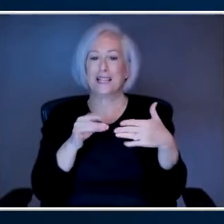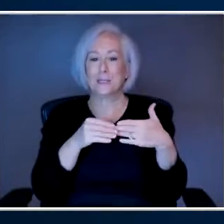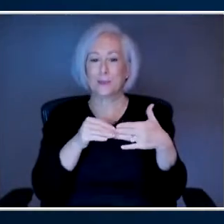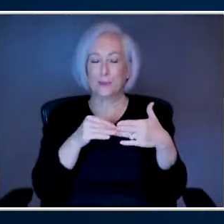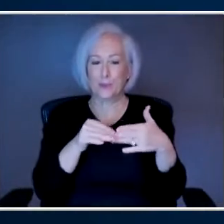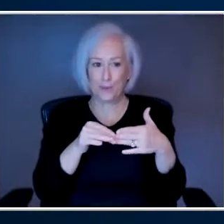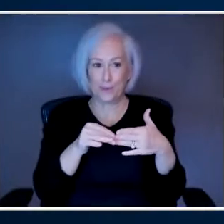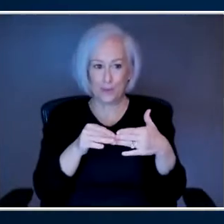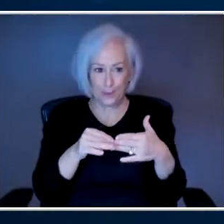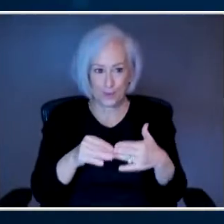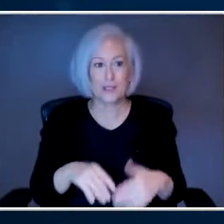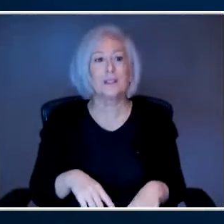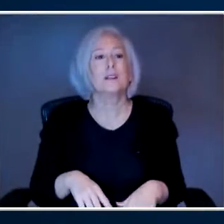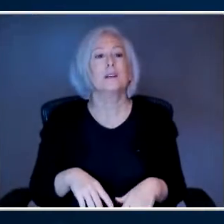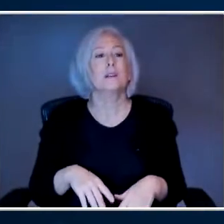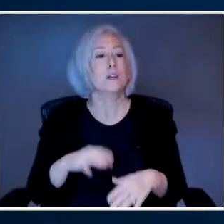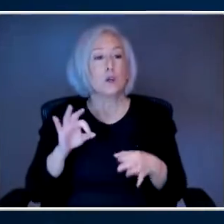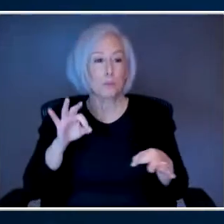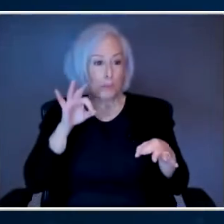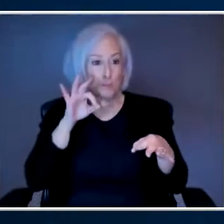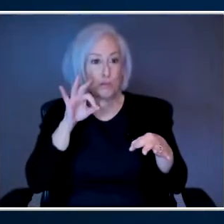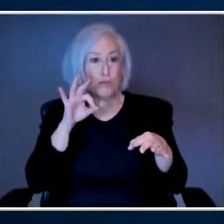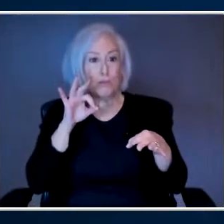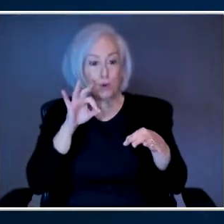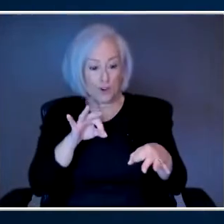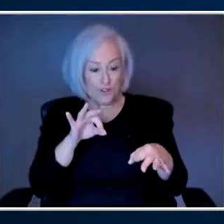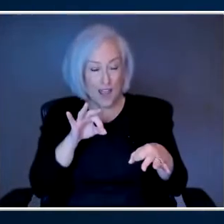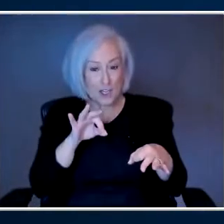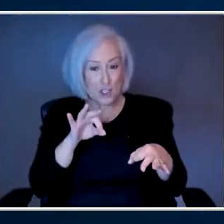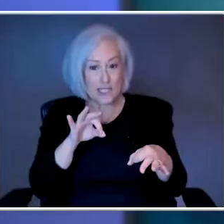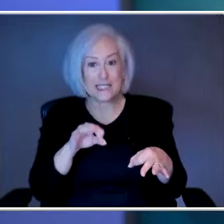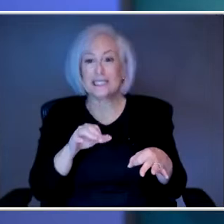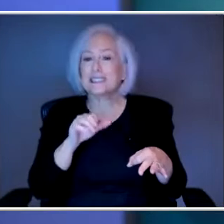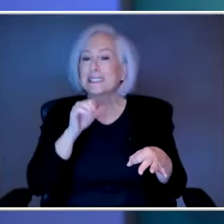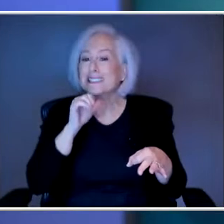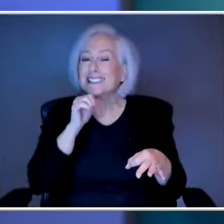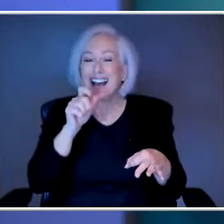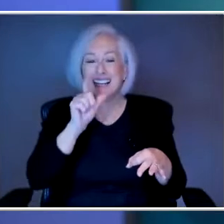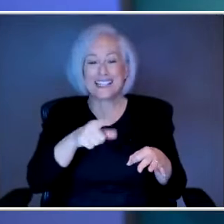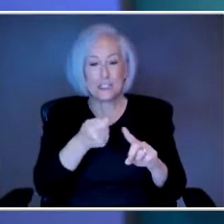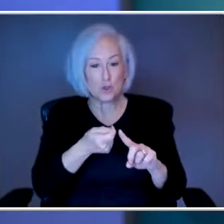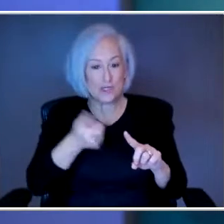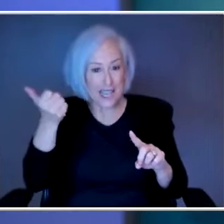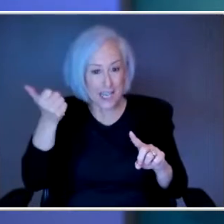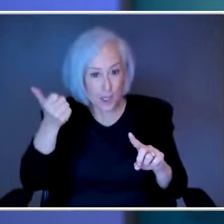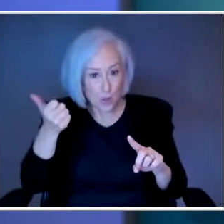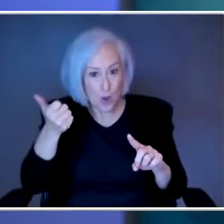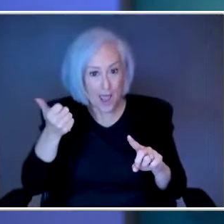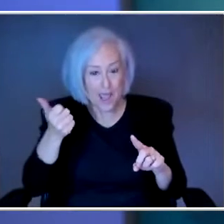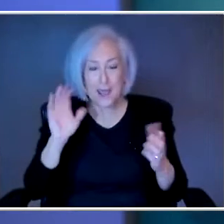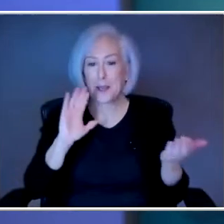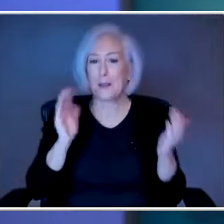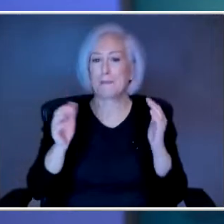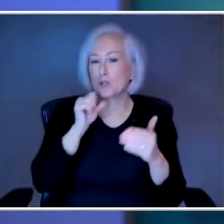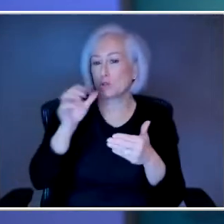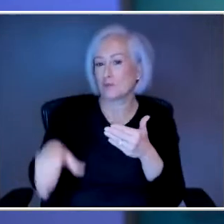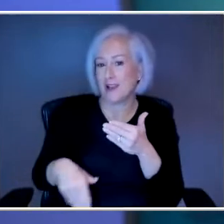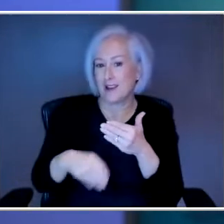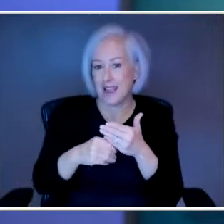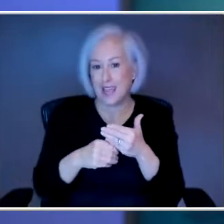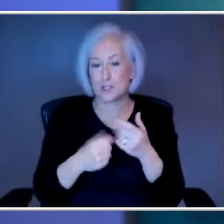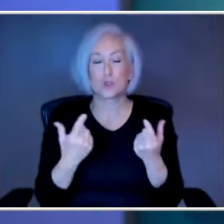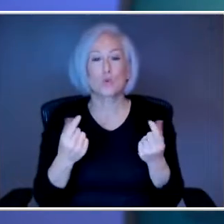left to take away rather than nothing left to add. So the less you can do, you know, collaterally, make a cut through the skin and divide that